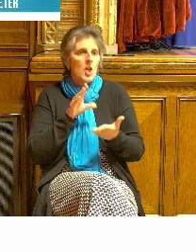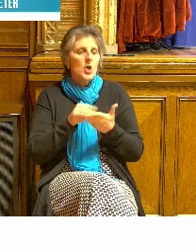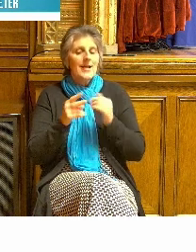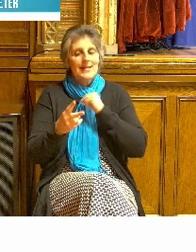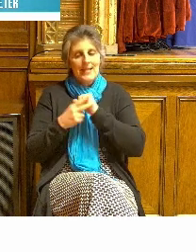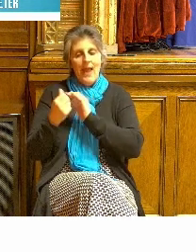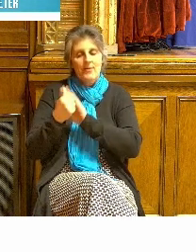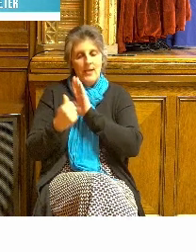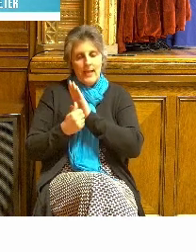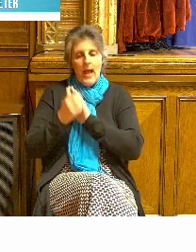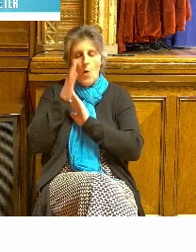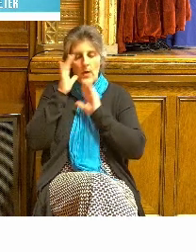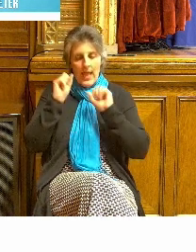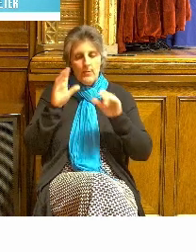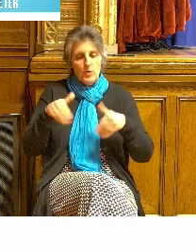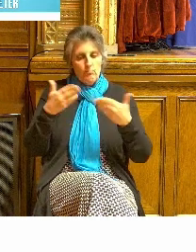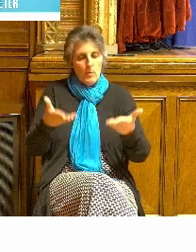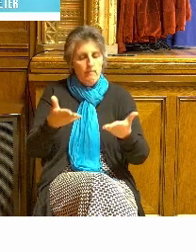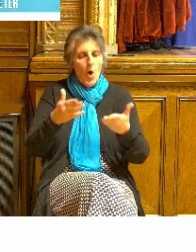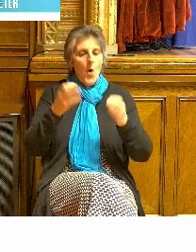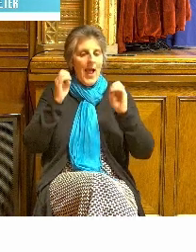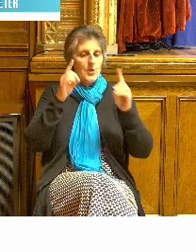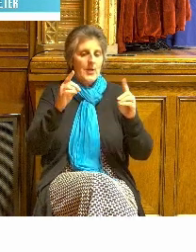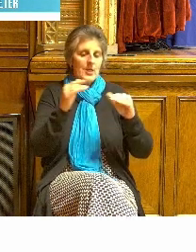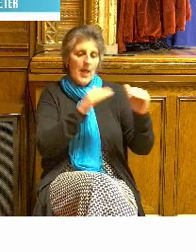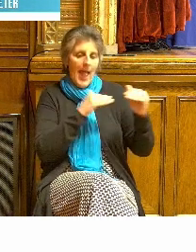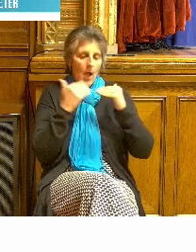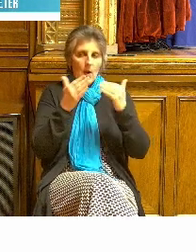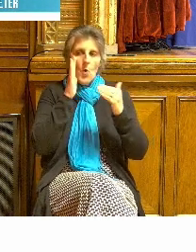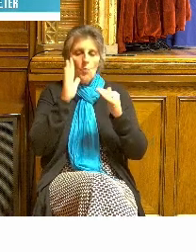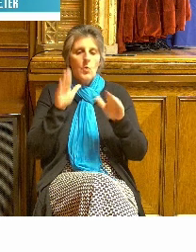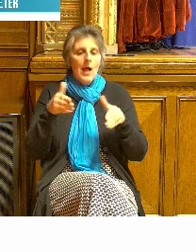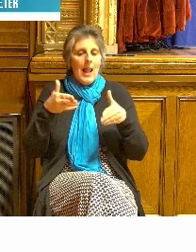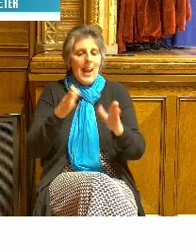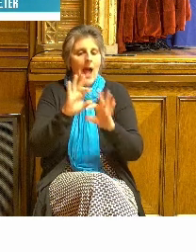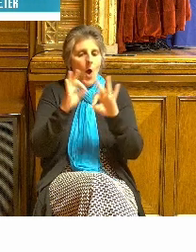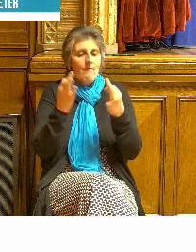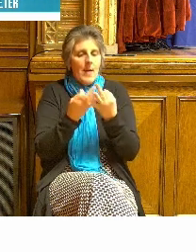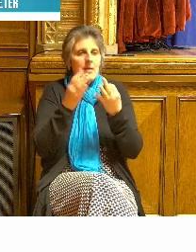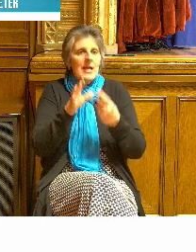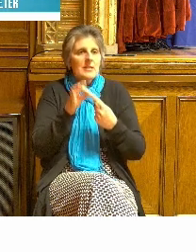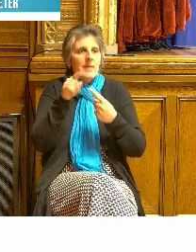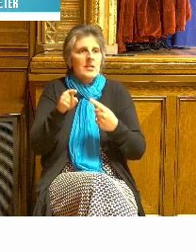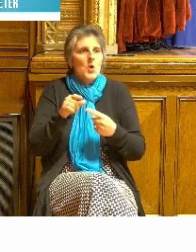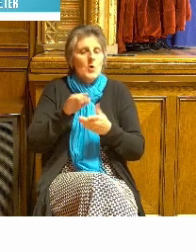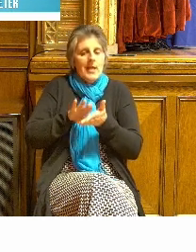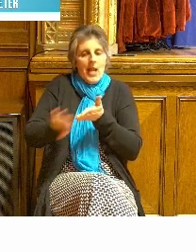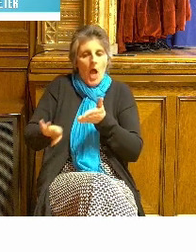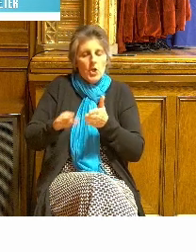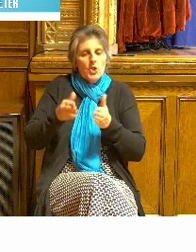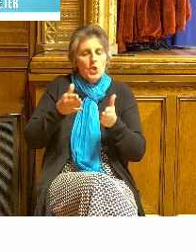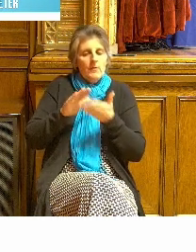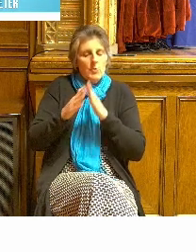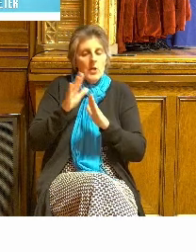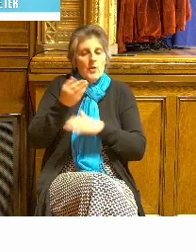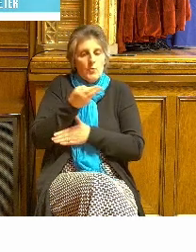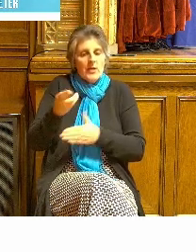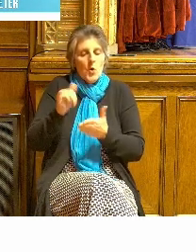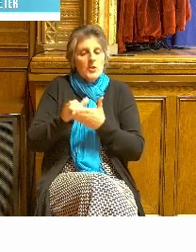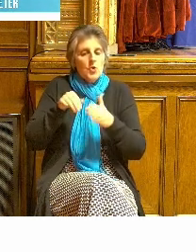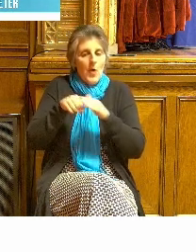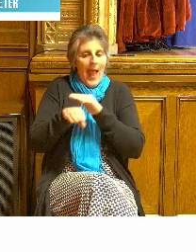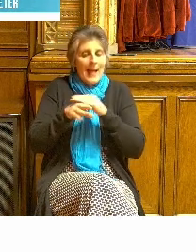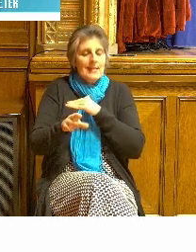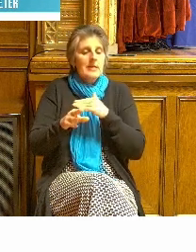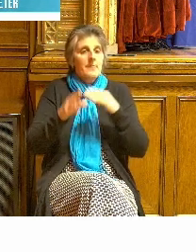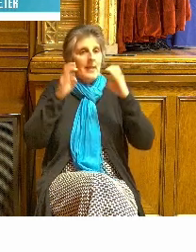account will be able to promote educational equity. It will be giving families, especially those in underserved communities, the resources to access